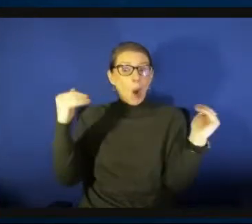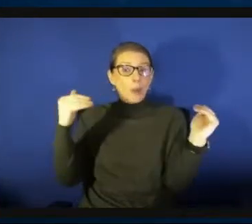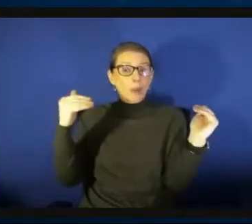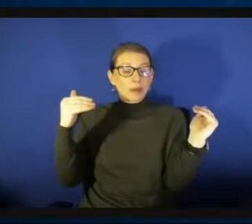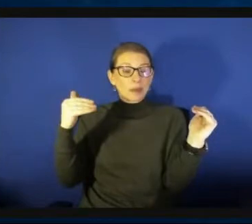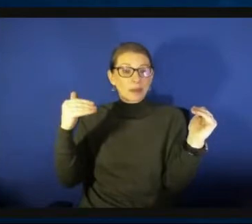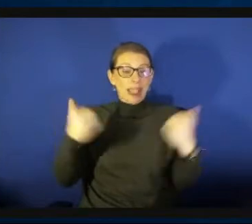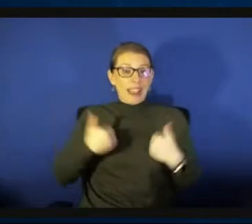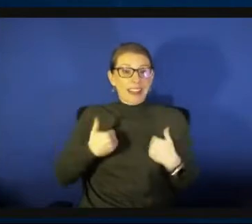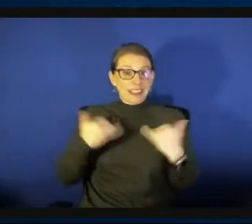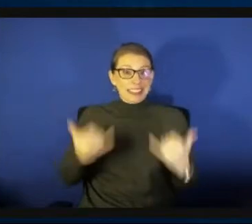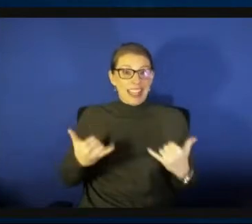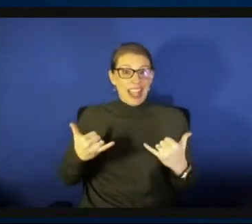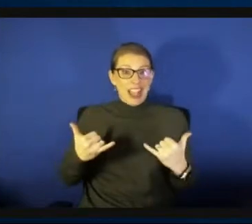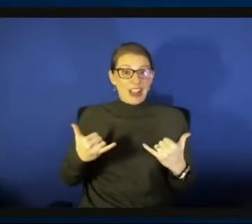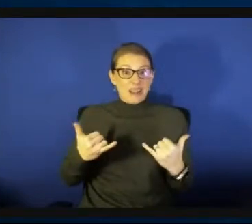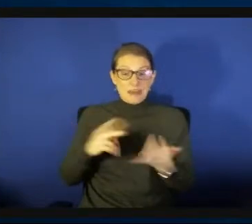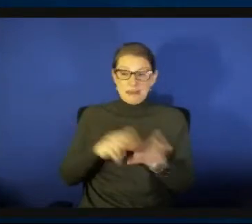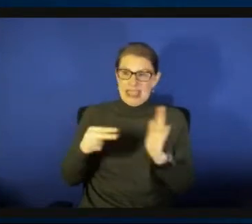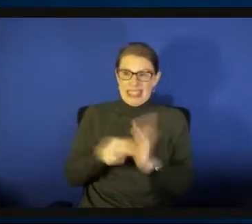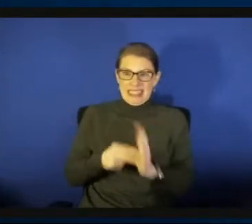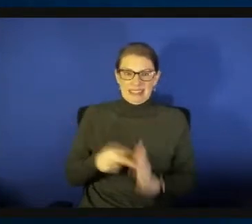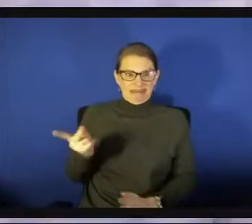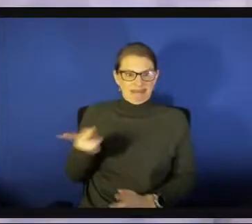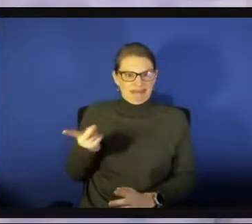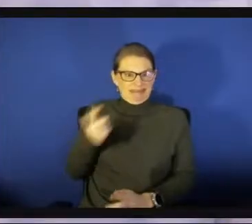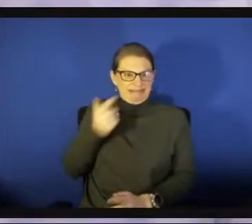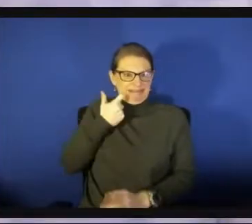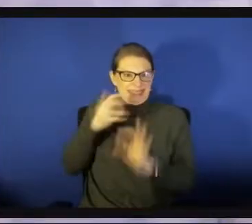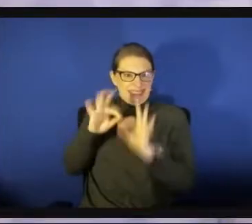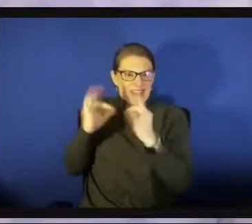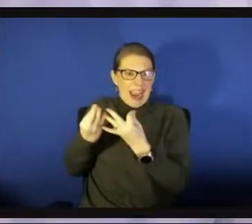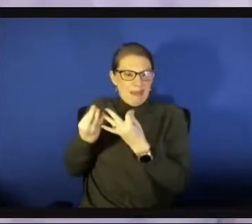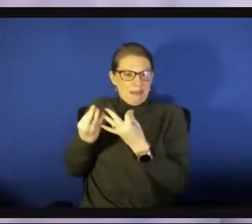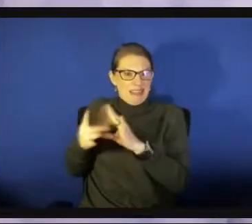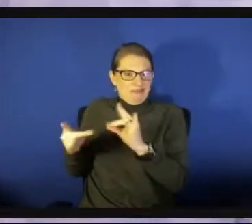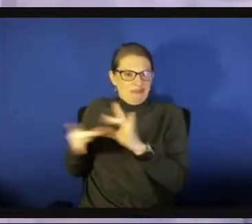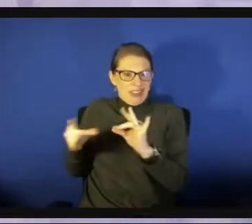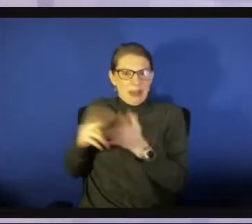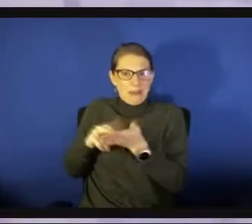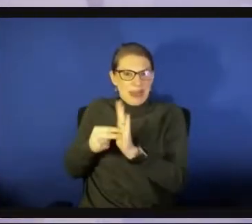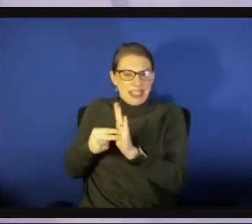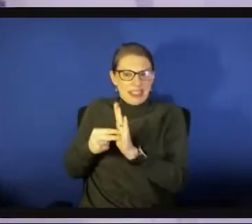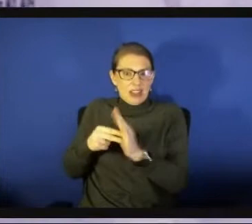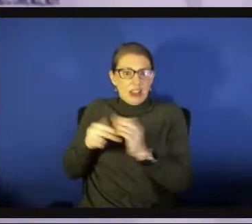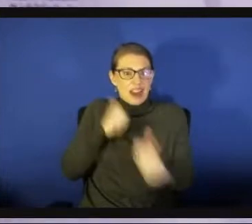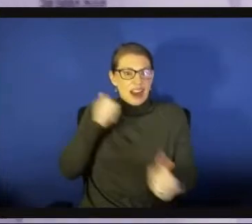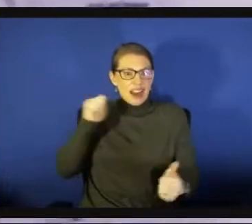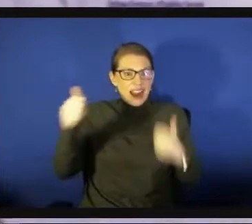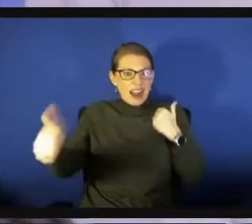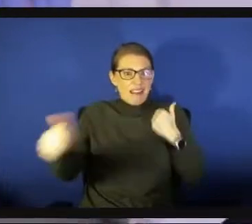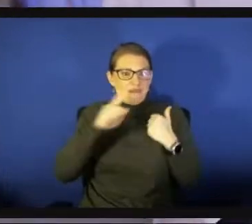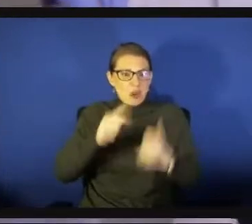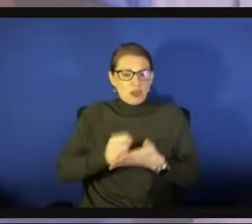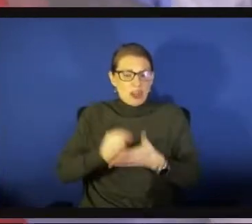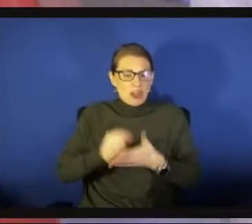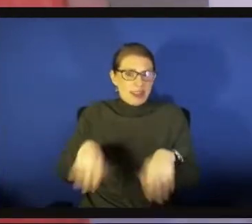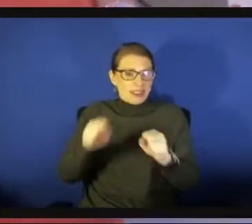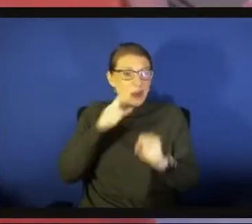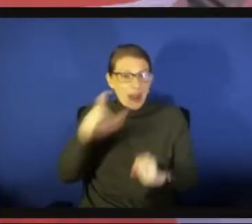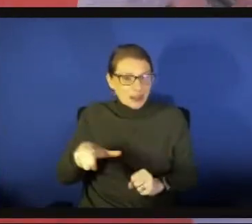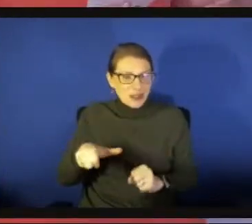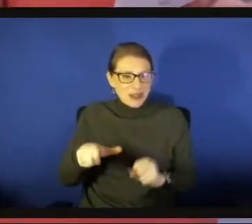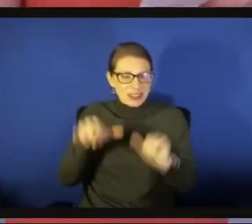won't have to travel long distances anymore to get this cutting-edge treatment. Dr. Chen, for those who are just joining us on our